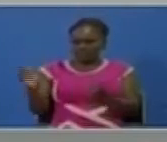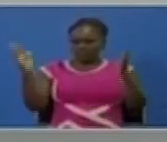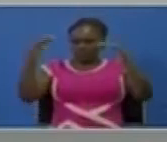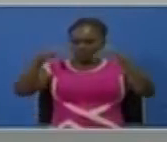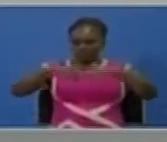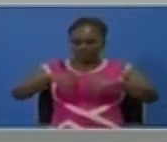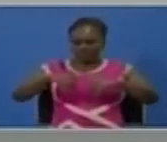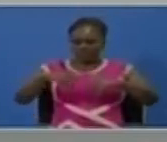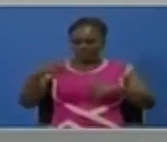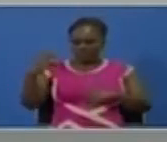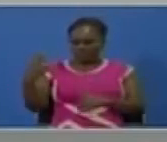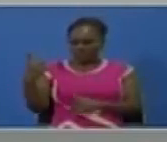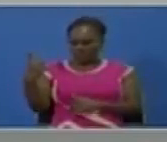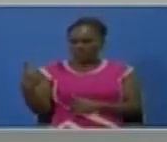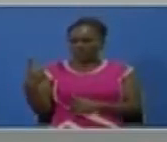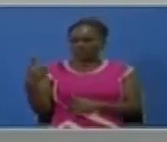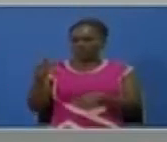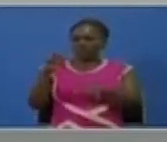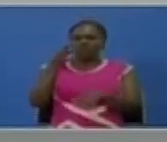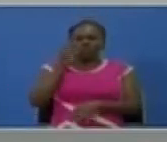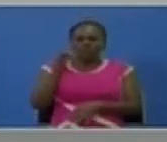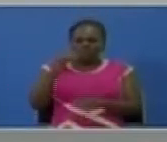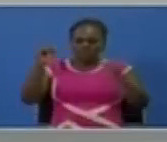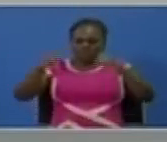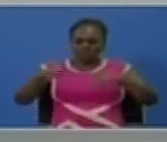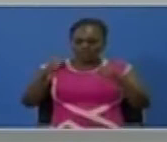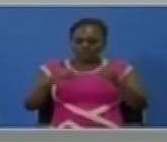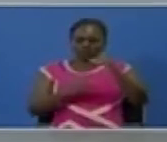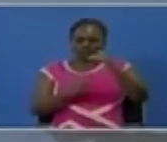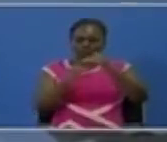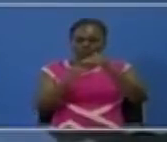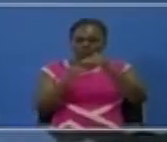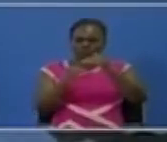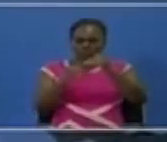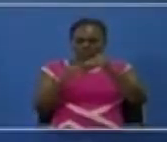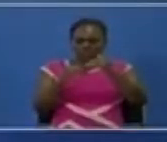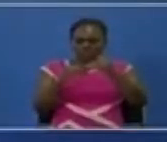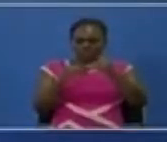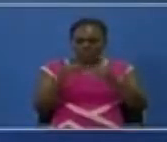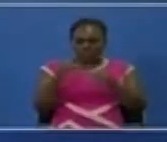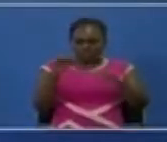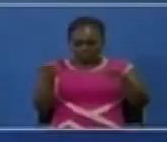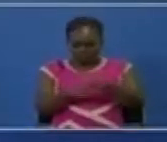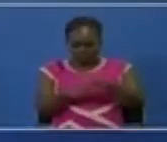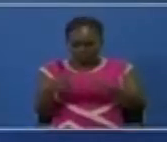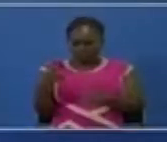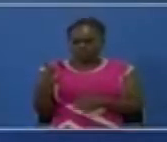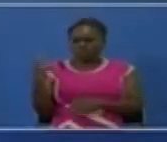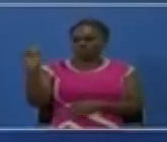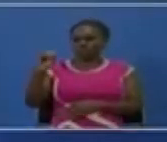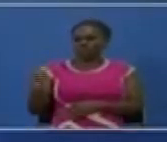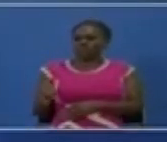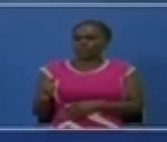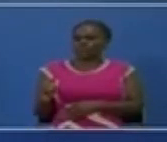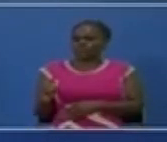or COP21, in France. The deal aims to limit global average temperatures to less than 2 degrees Celsius